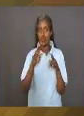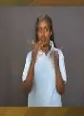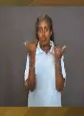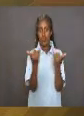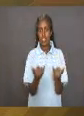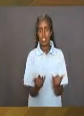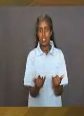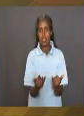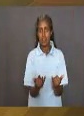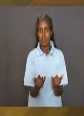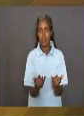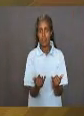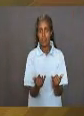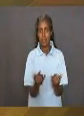figures.